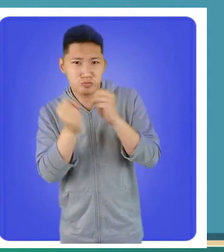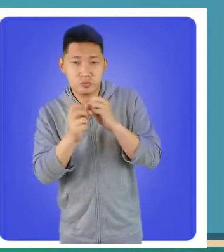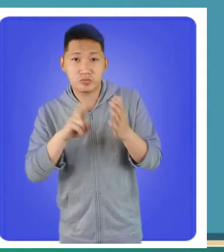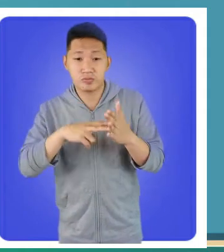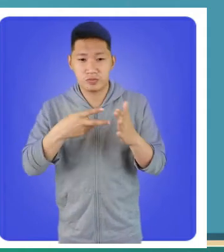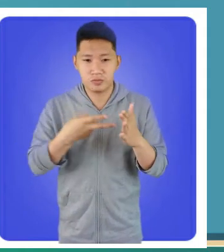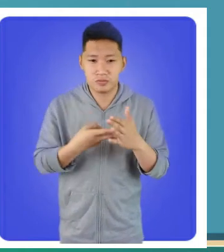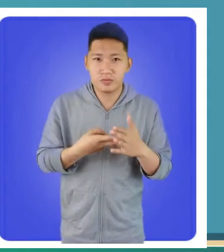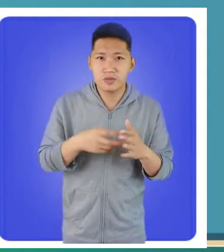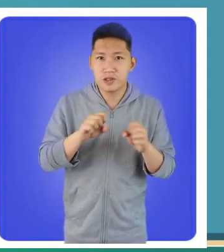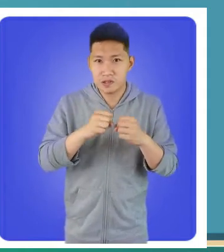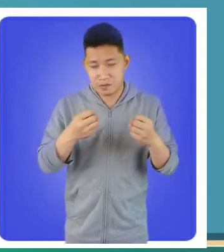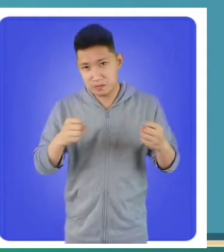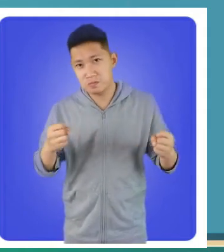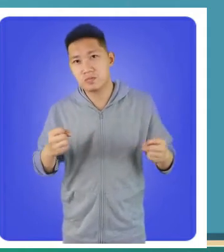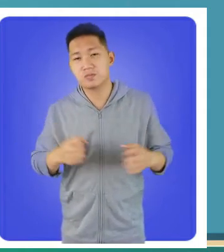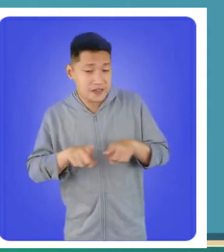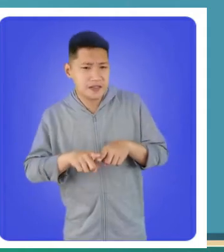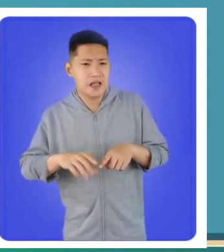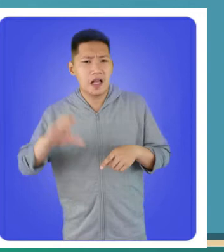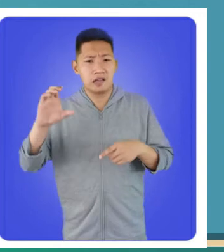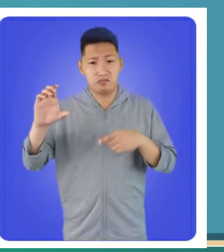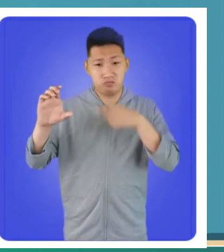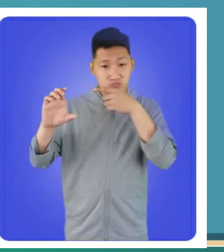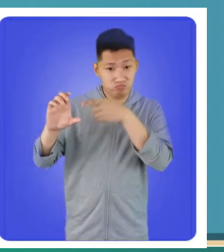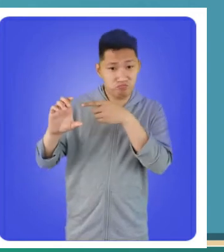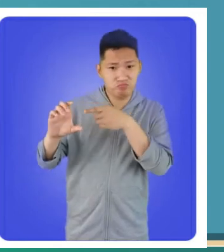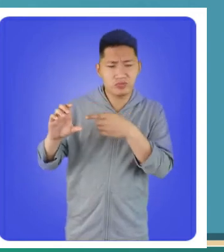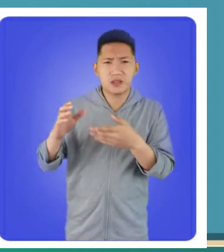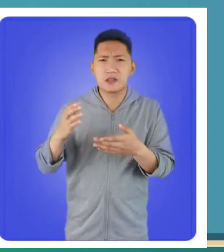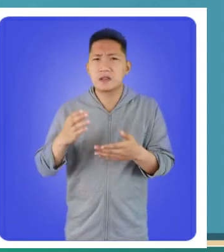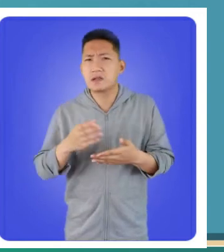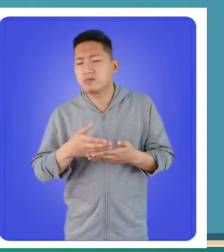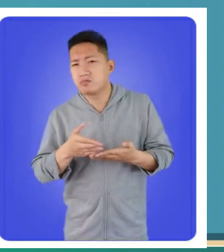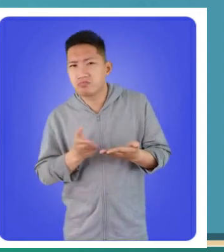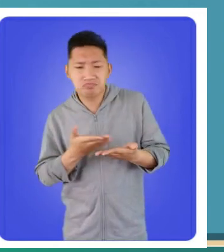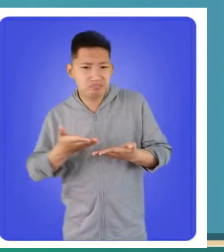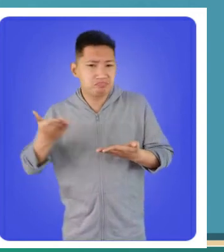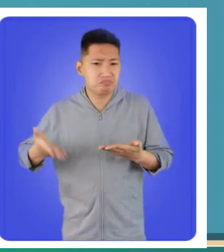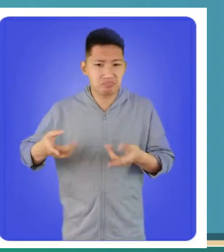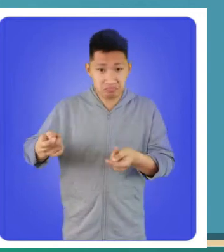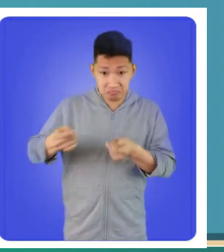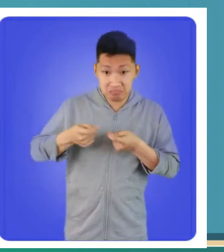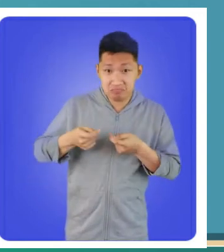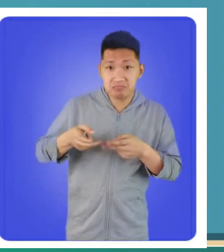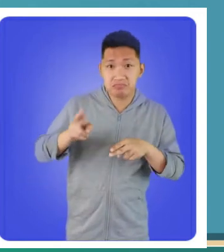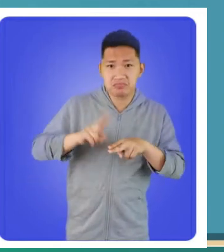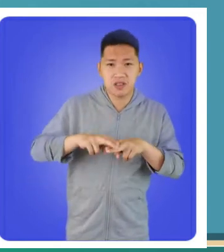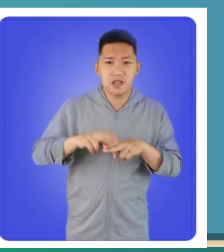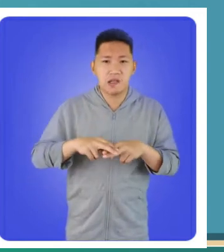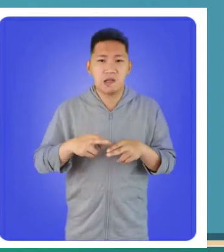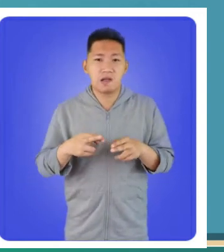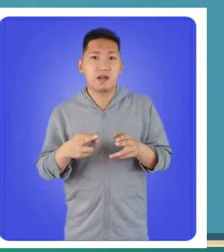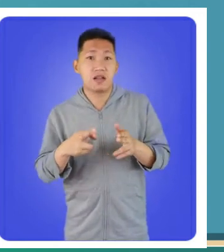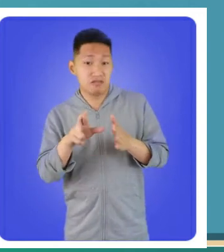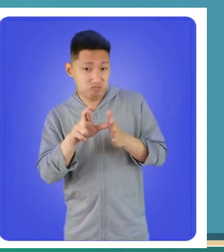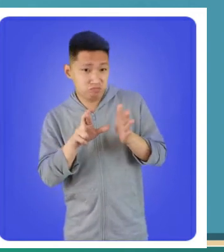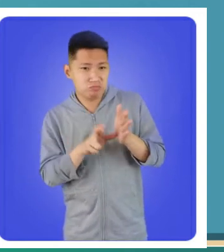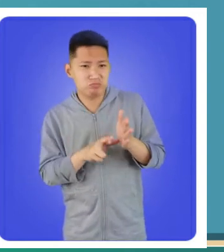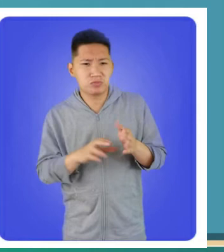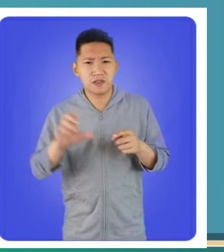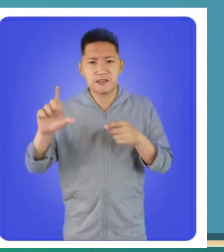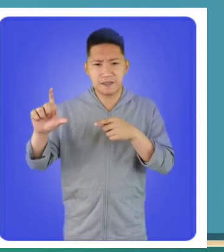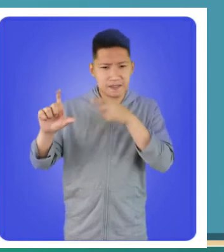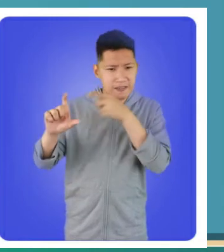meaning of the statement. Also, capitalization is something to take into account. There are rules in